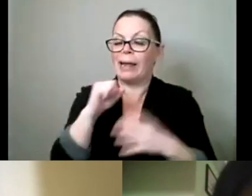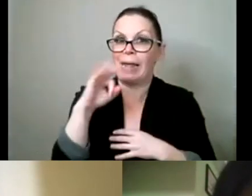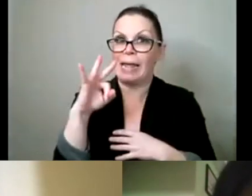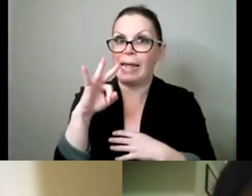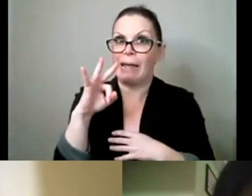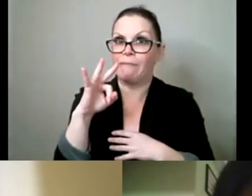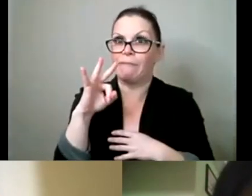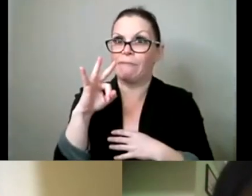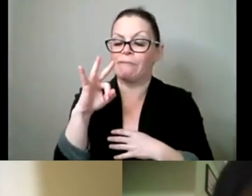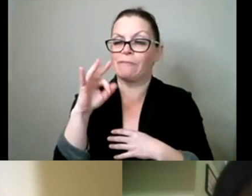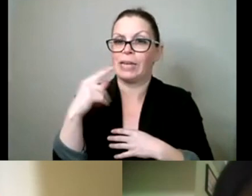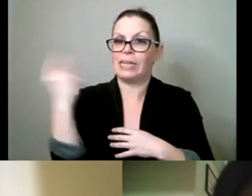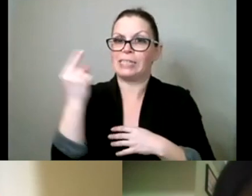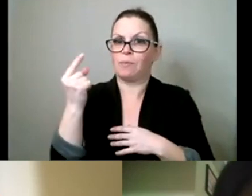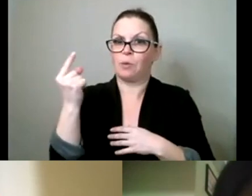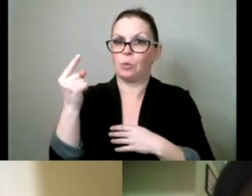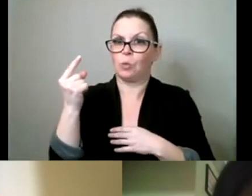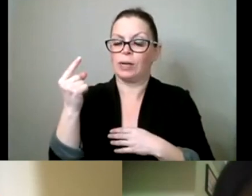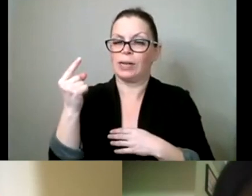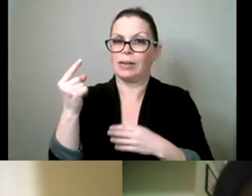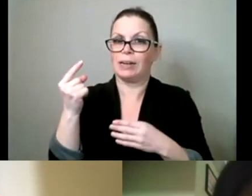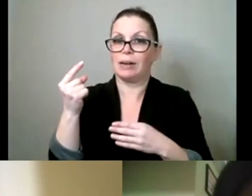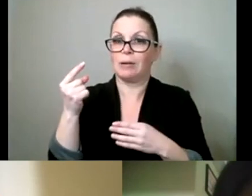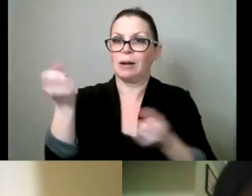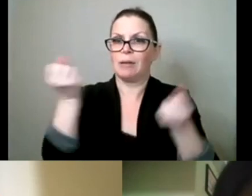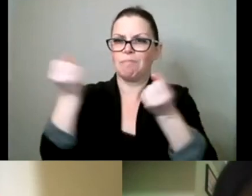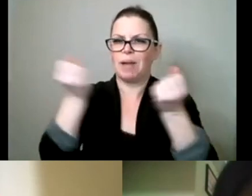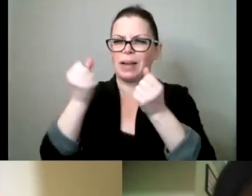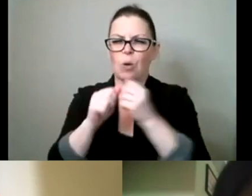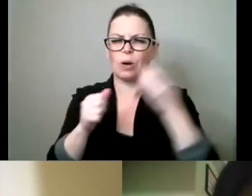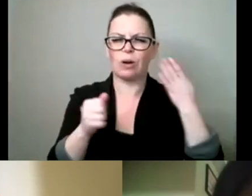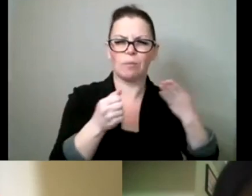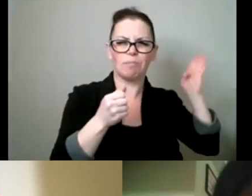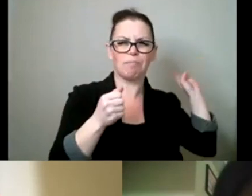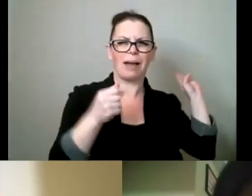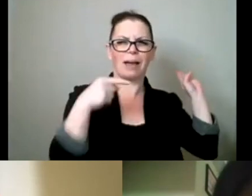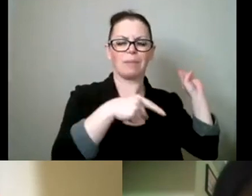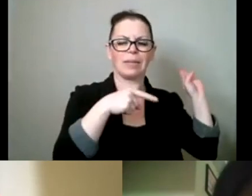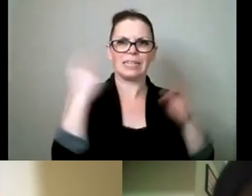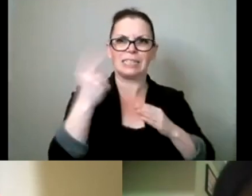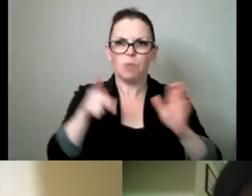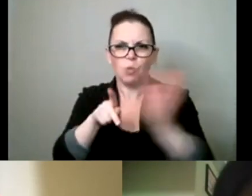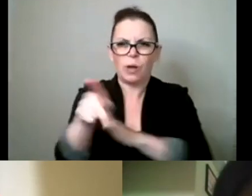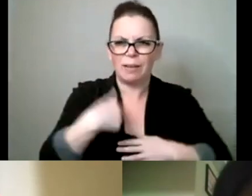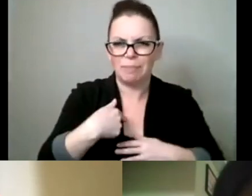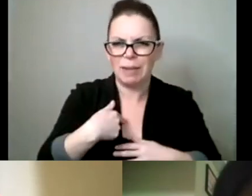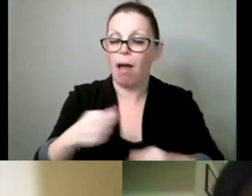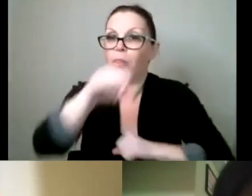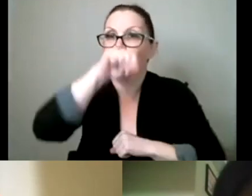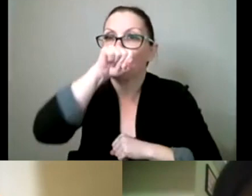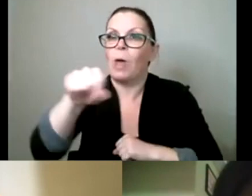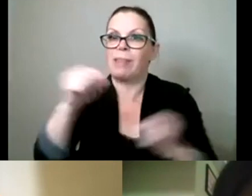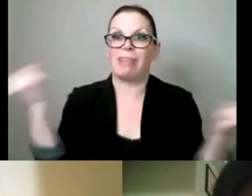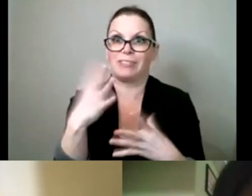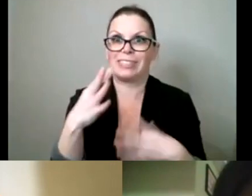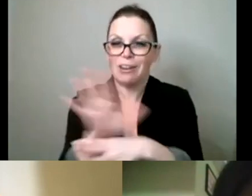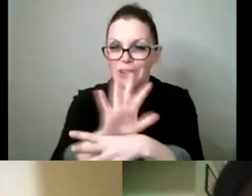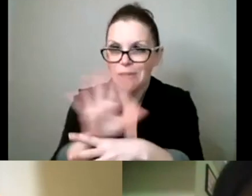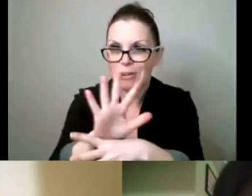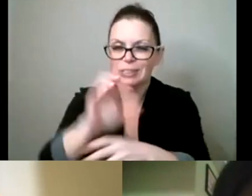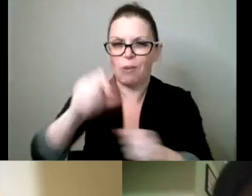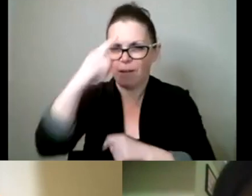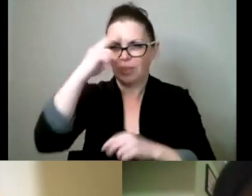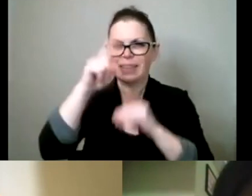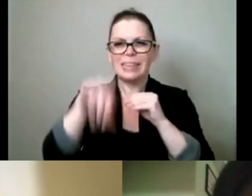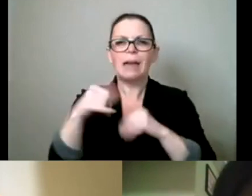me? And I remember I told my mother, like, I keep dropping my keys. And she's like, you got to stop that. You got to watch that. So